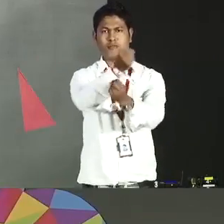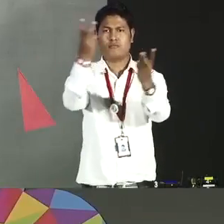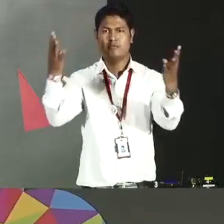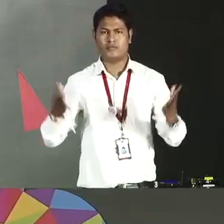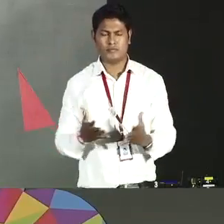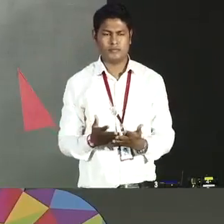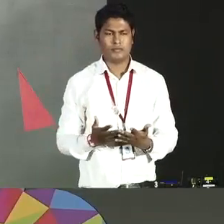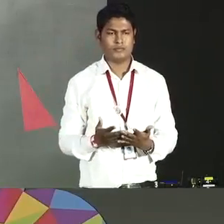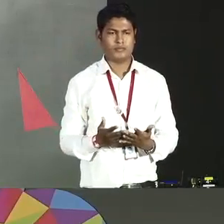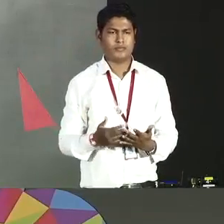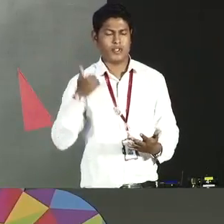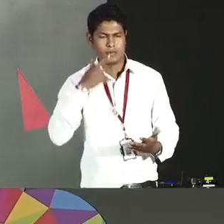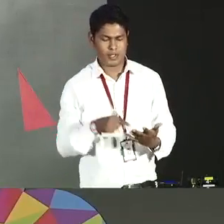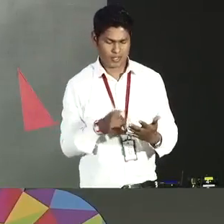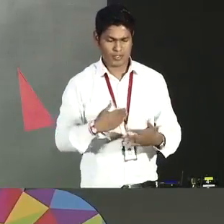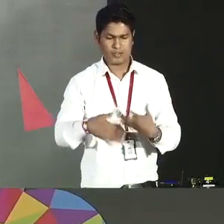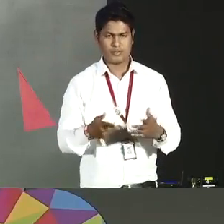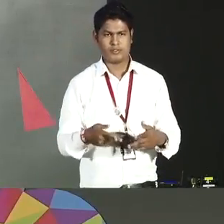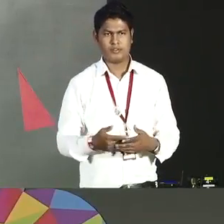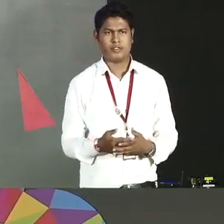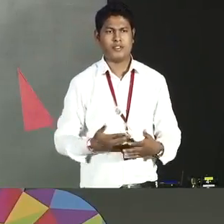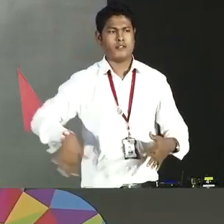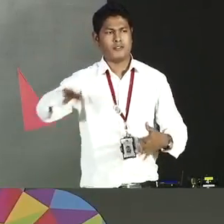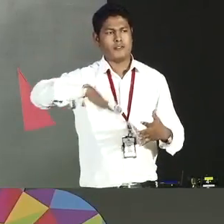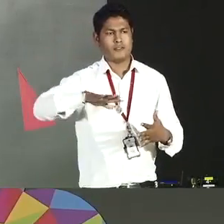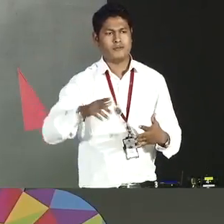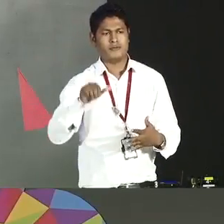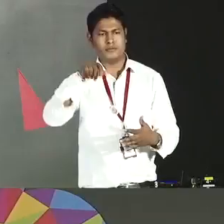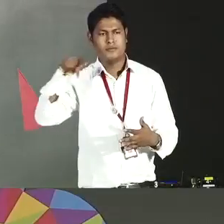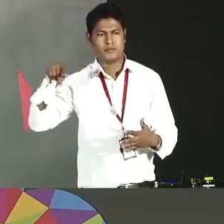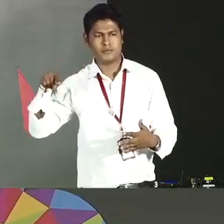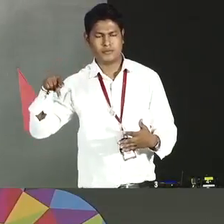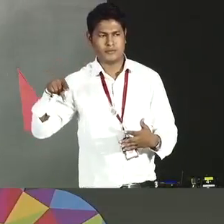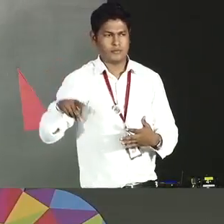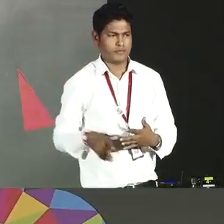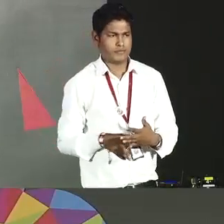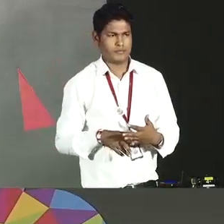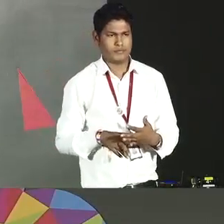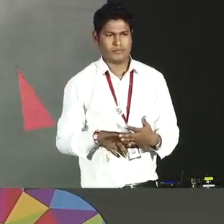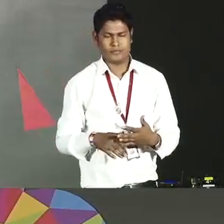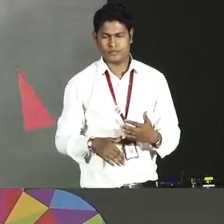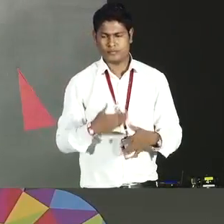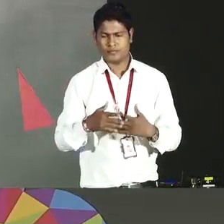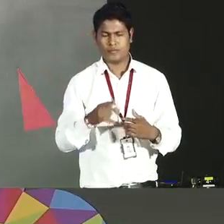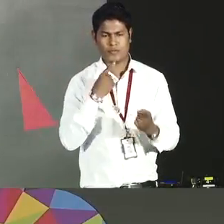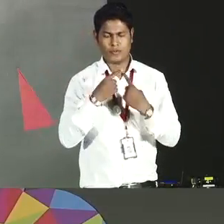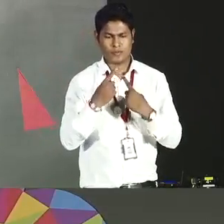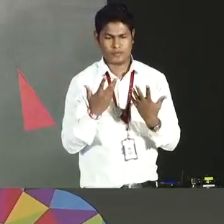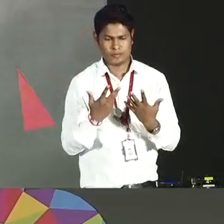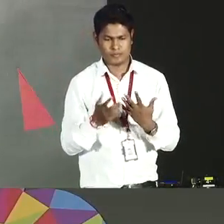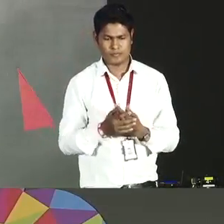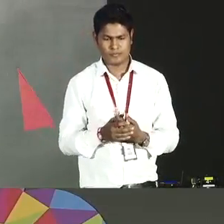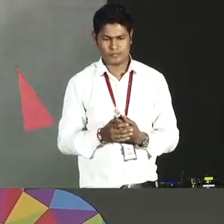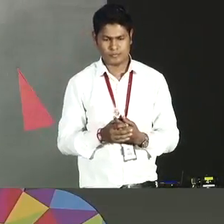work with technology, especially in this area, that there are problems out there, just like the fellows that we're talking about earlier, there are problems out